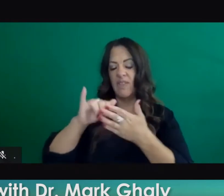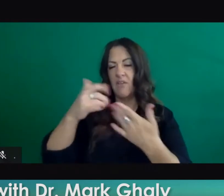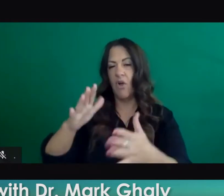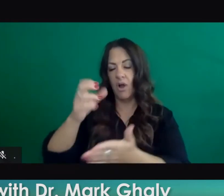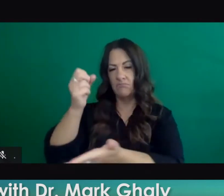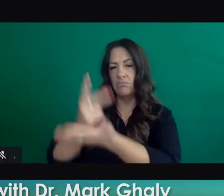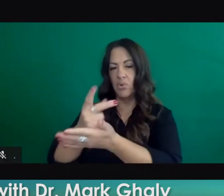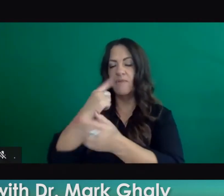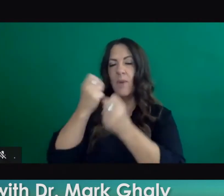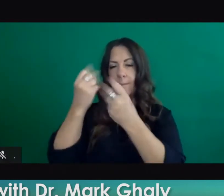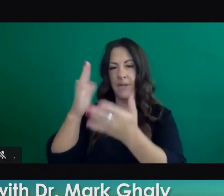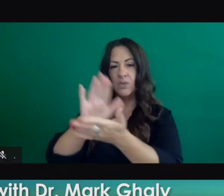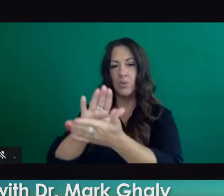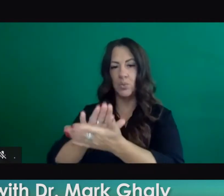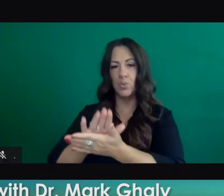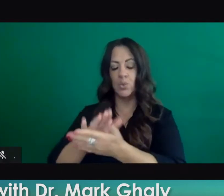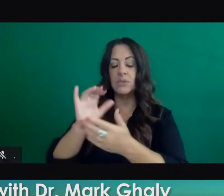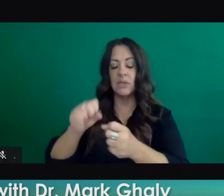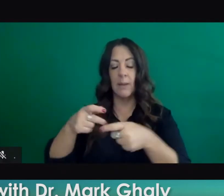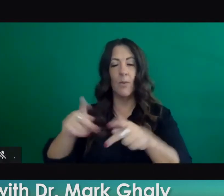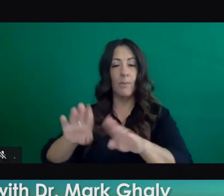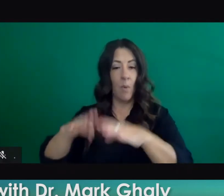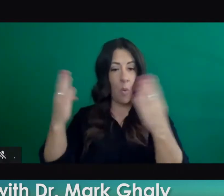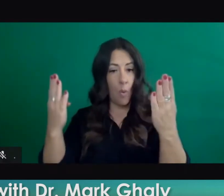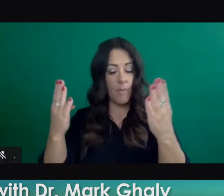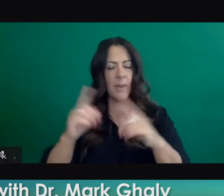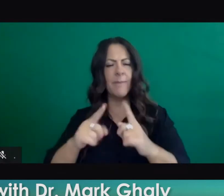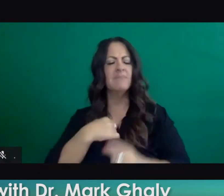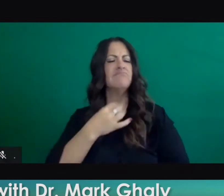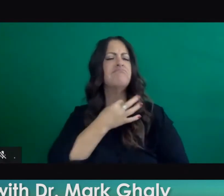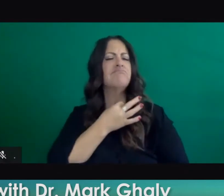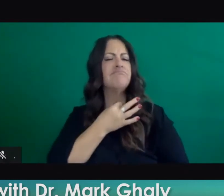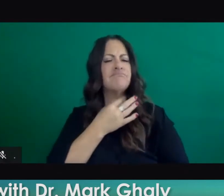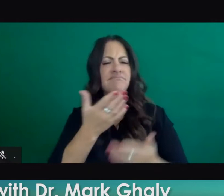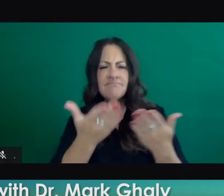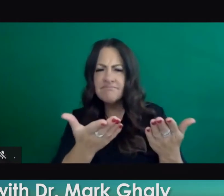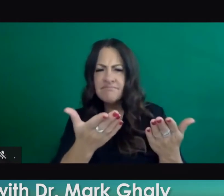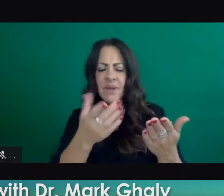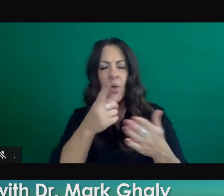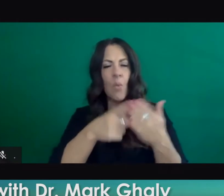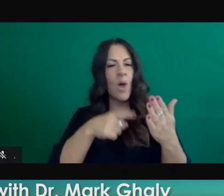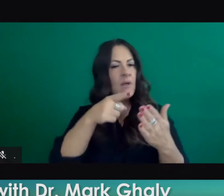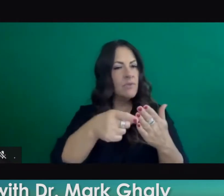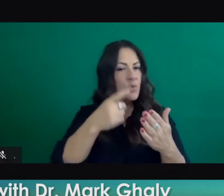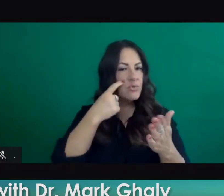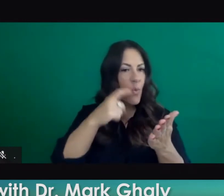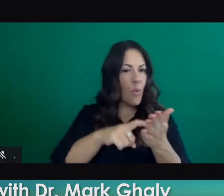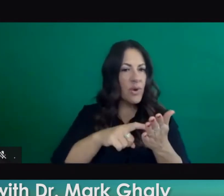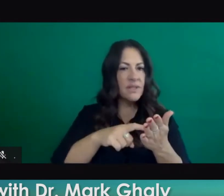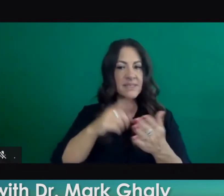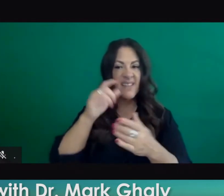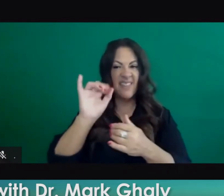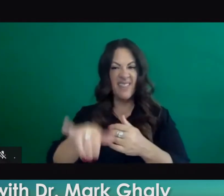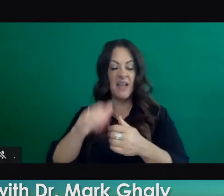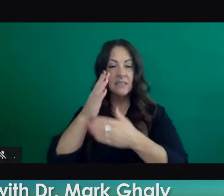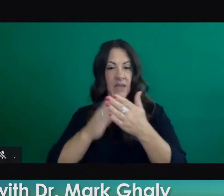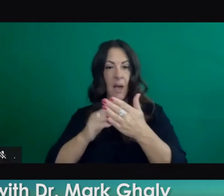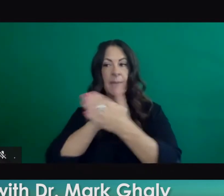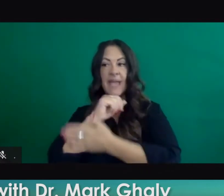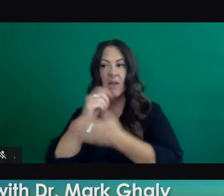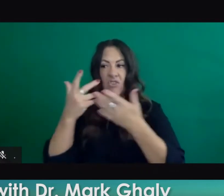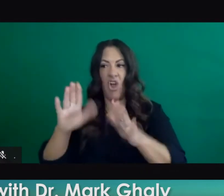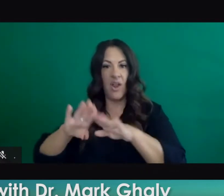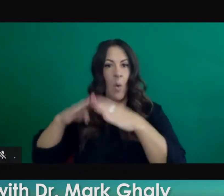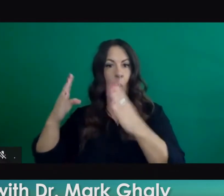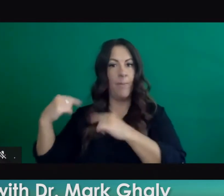that are now allowed to be open. Just curious what you all have seen in these counties where schools have been